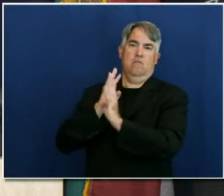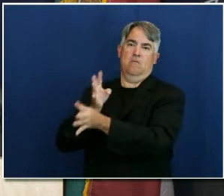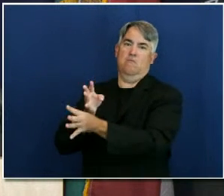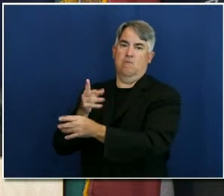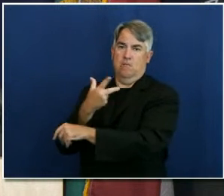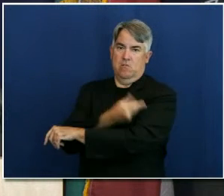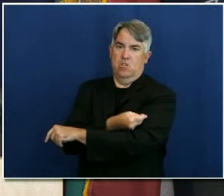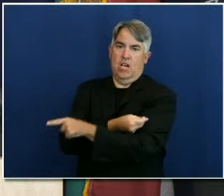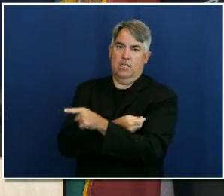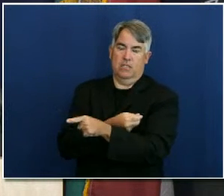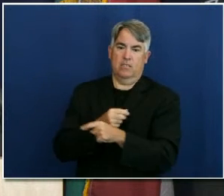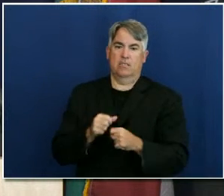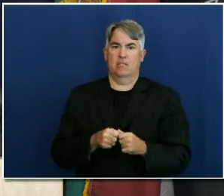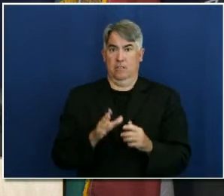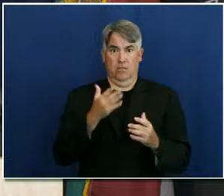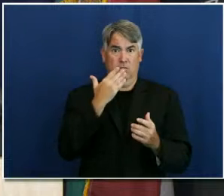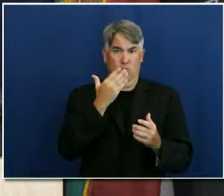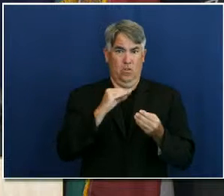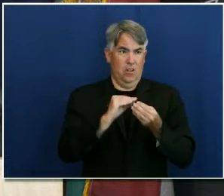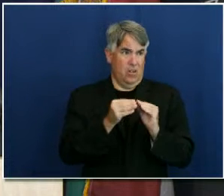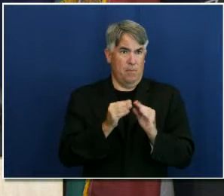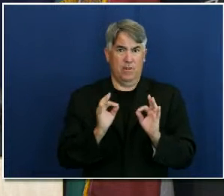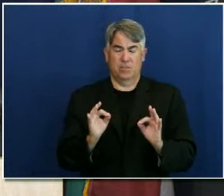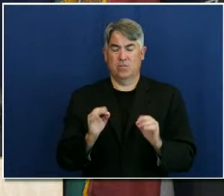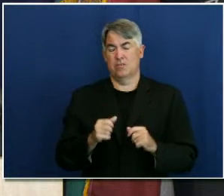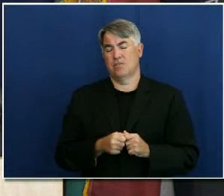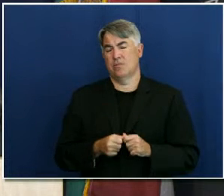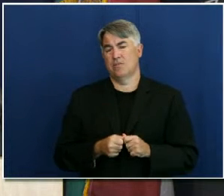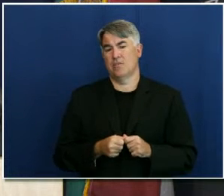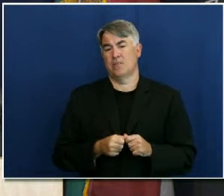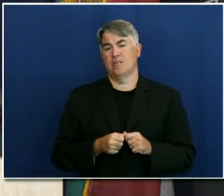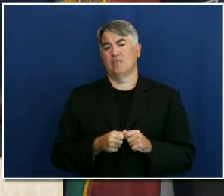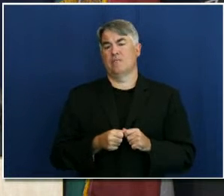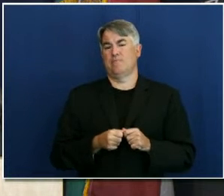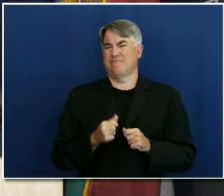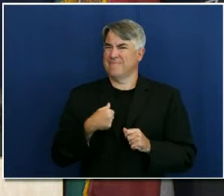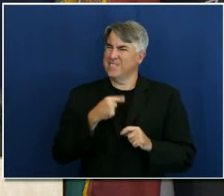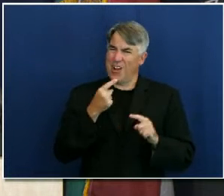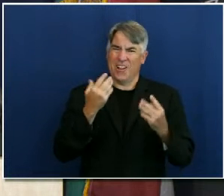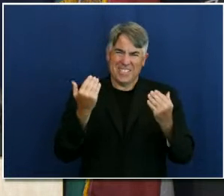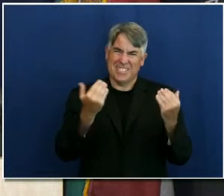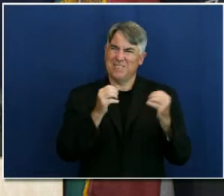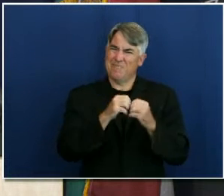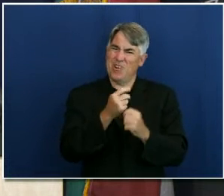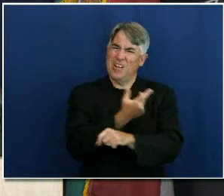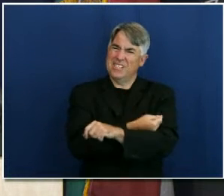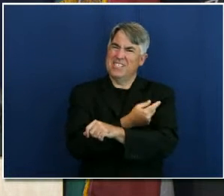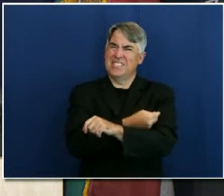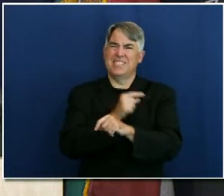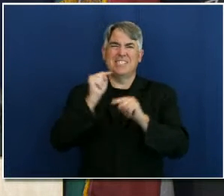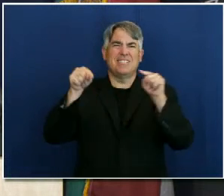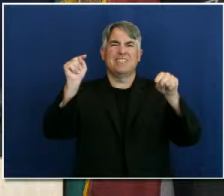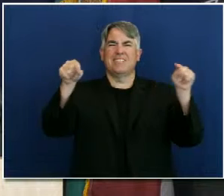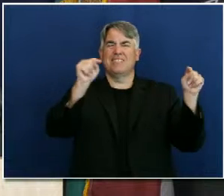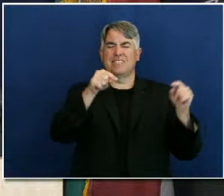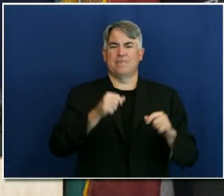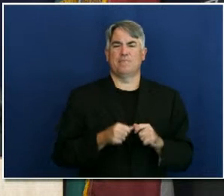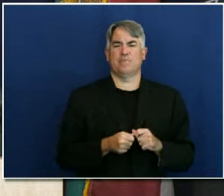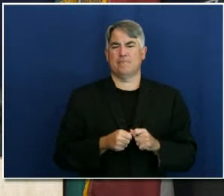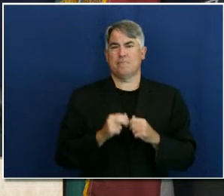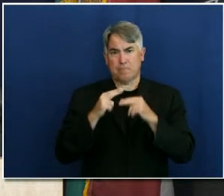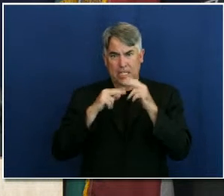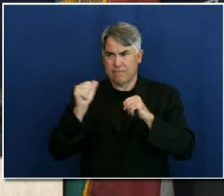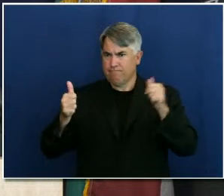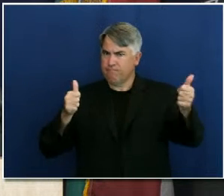more. But we will make a very concerted effort and push in June with our mobile sites, with our static sites, with other things there. And then